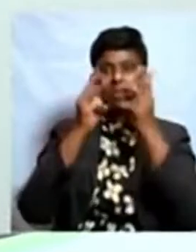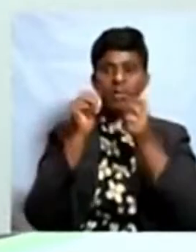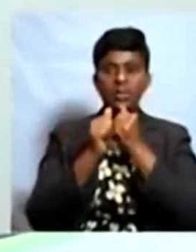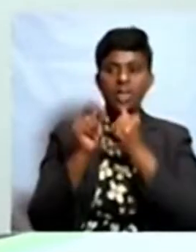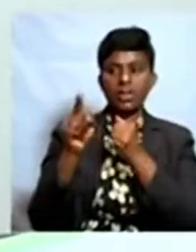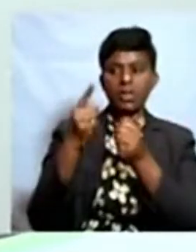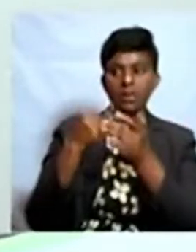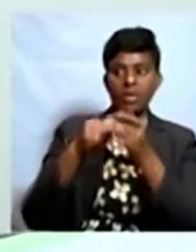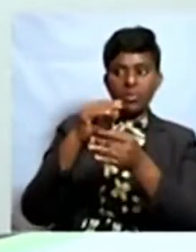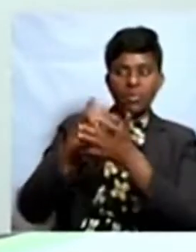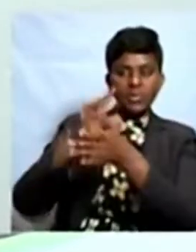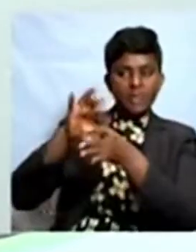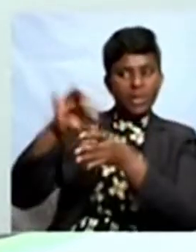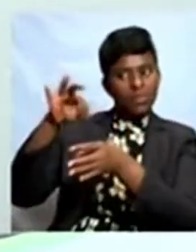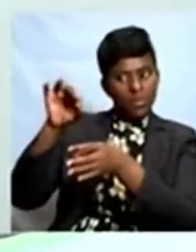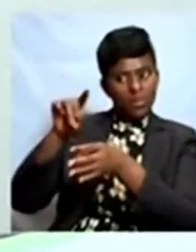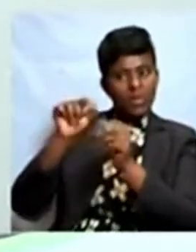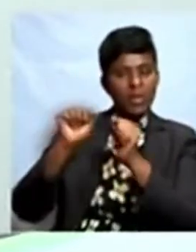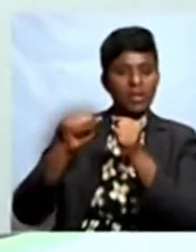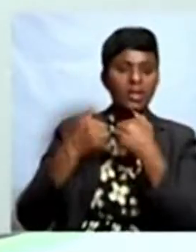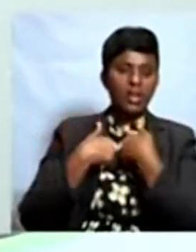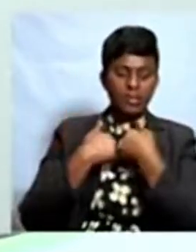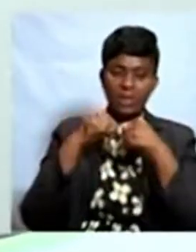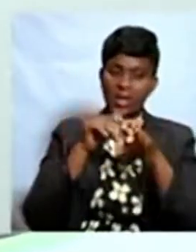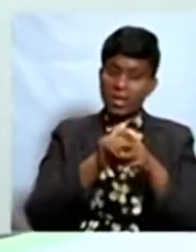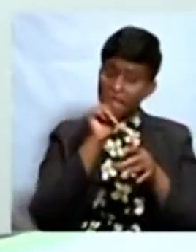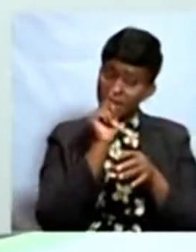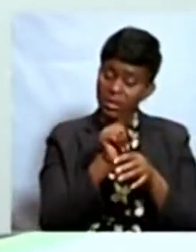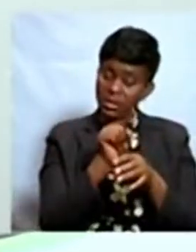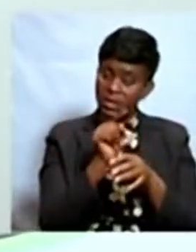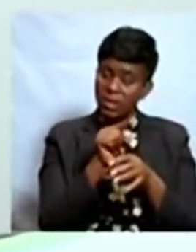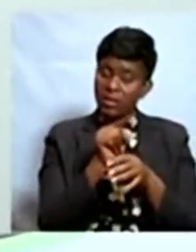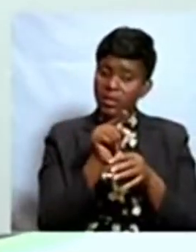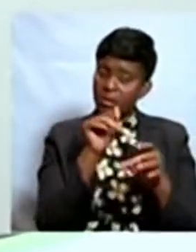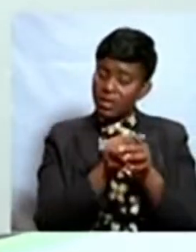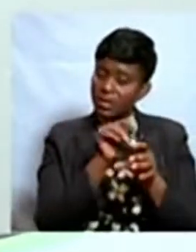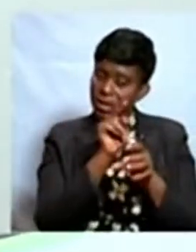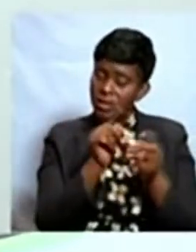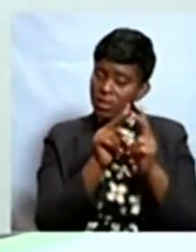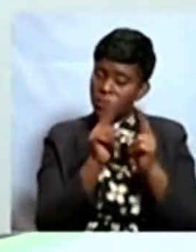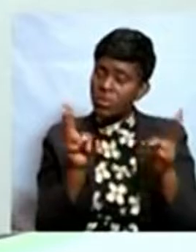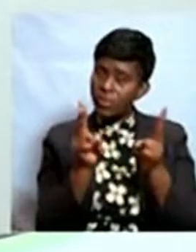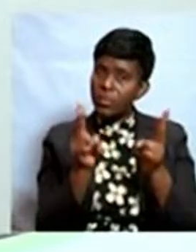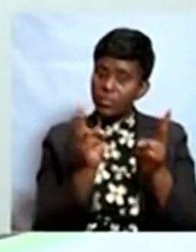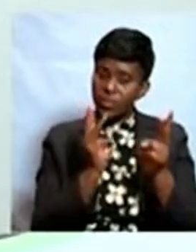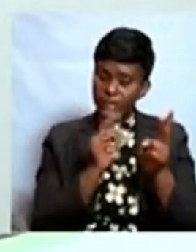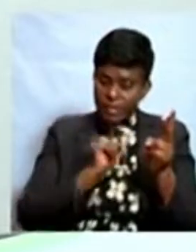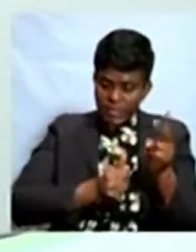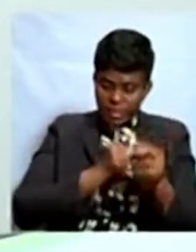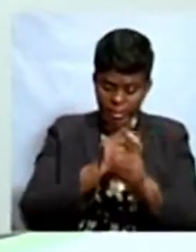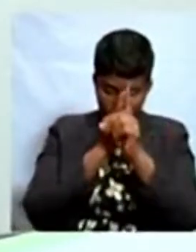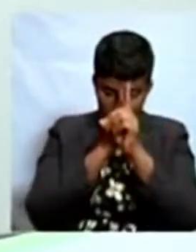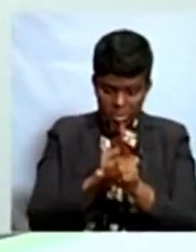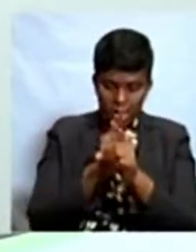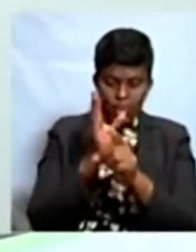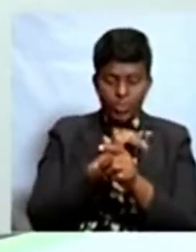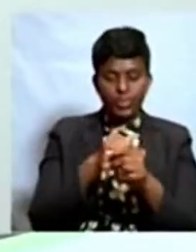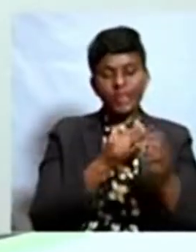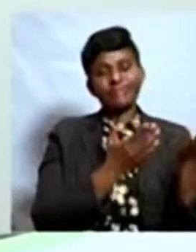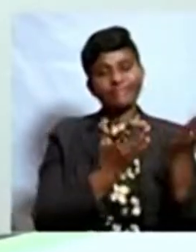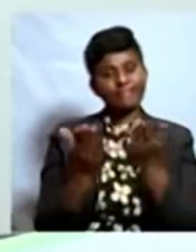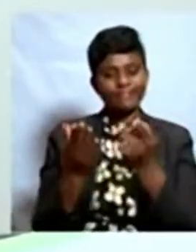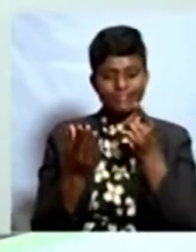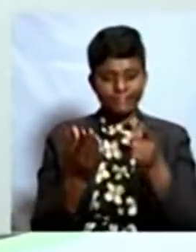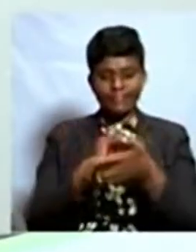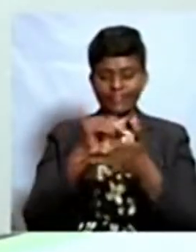aviation stakeholders might have on this. So we decided to bring